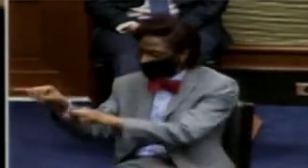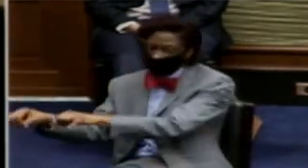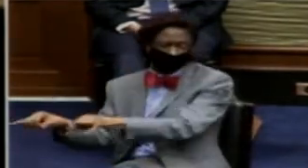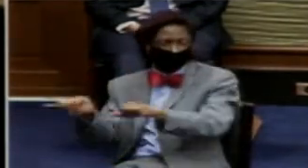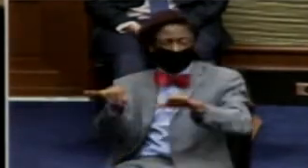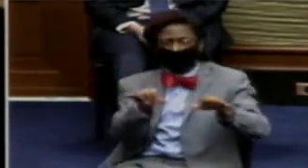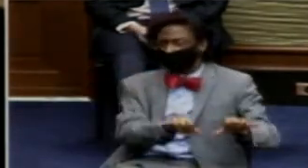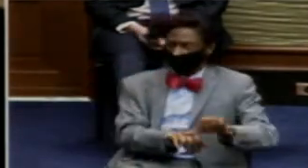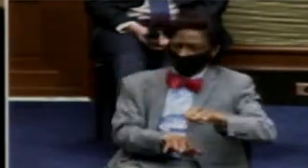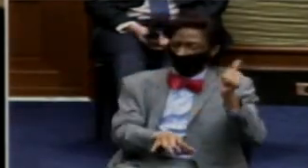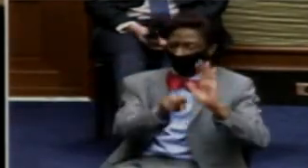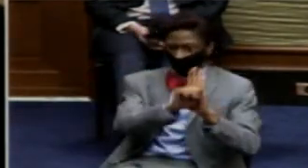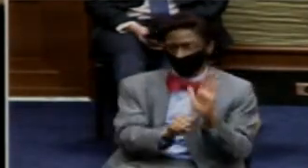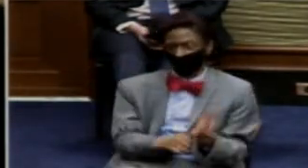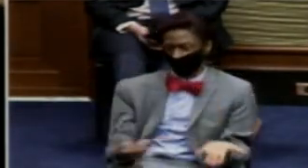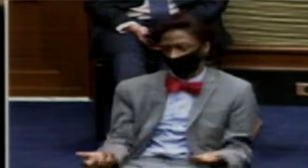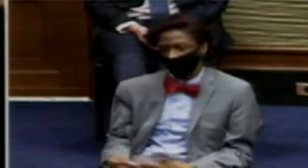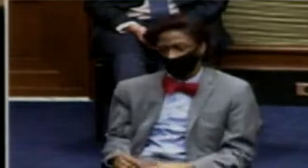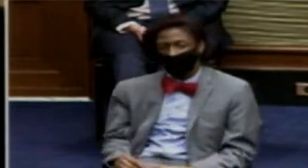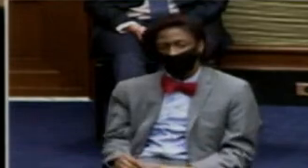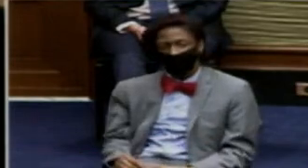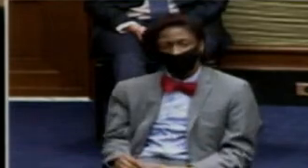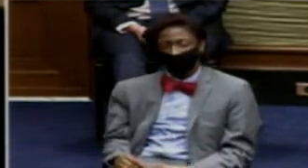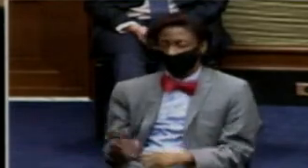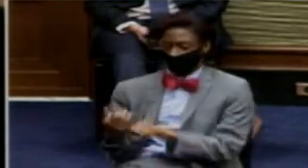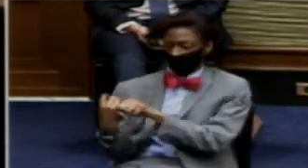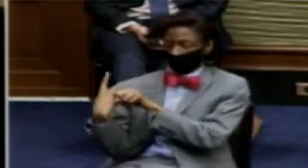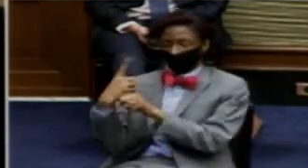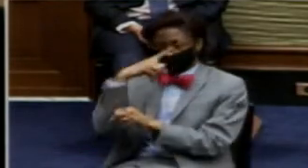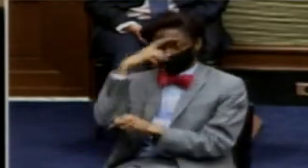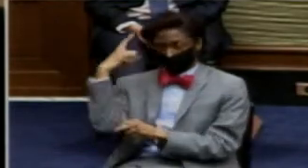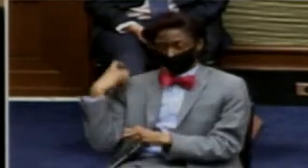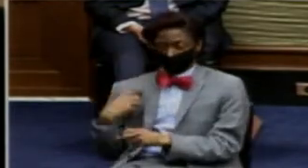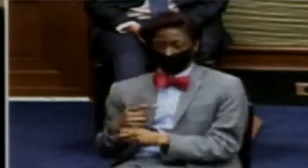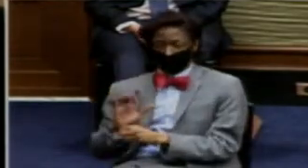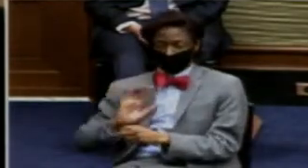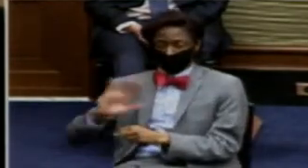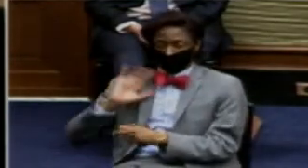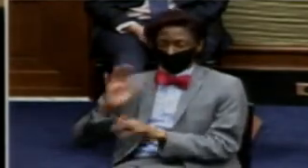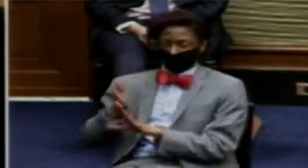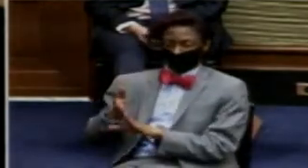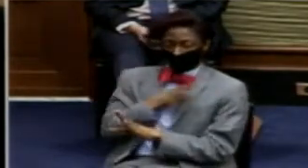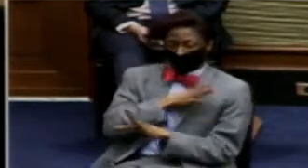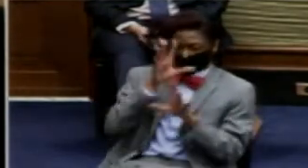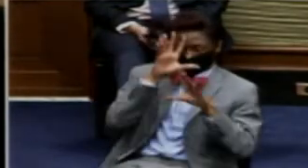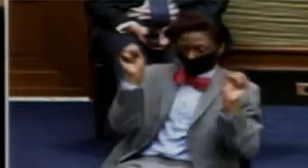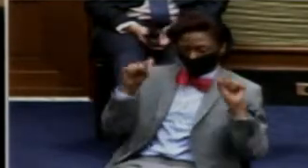of every other state. Last summer, the former administration